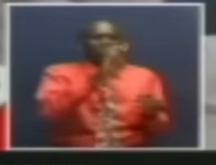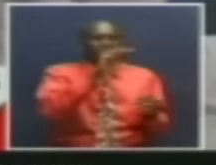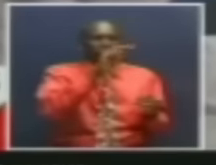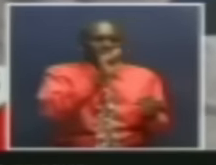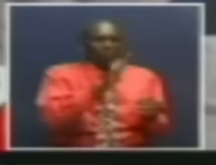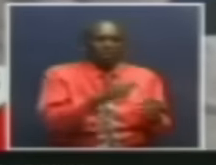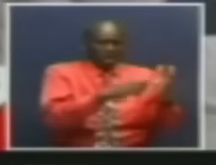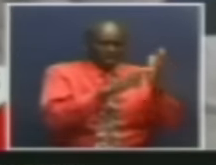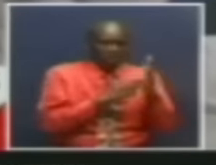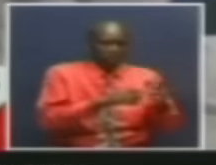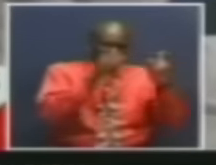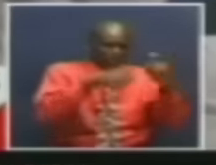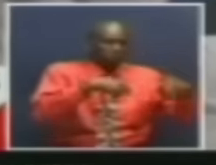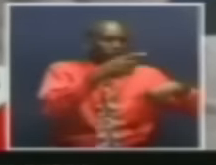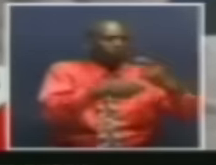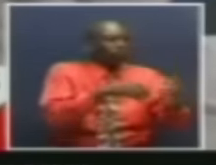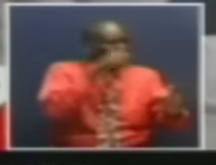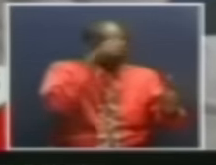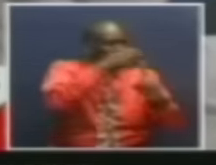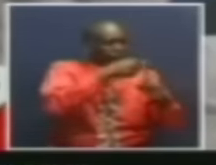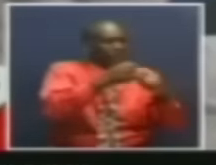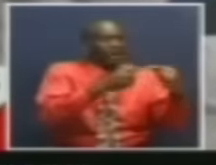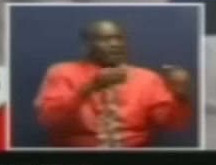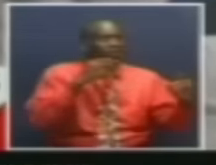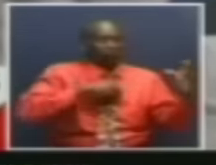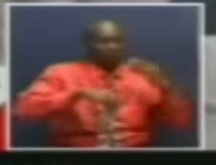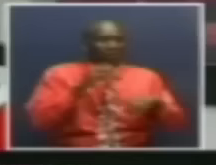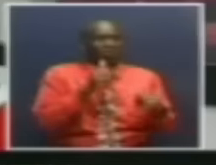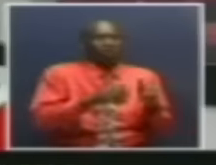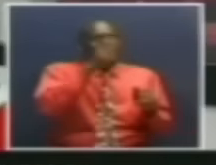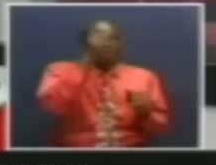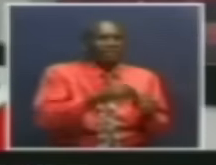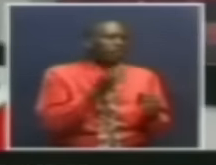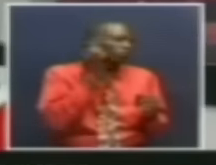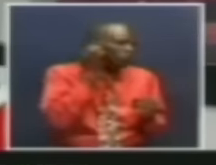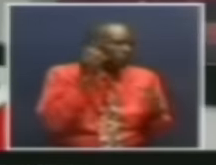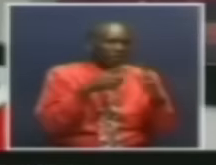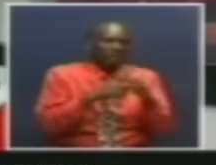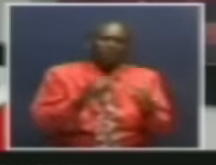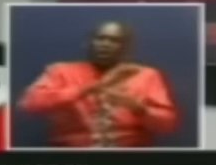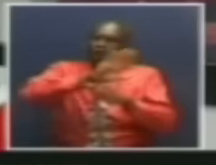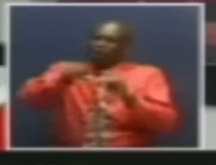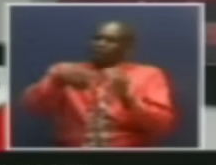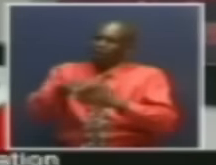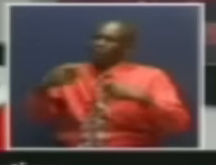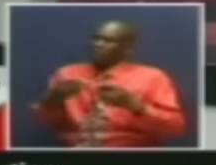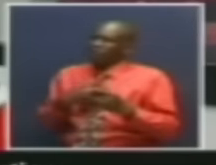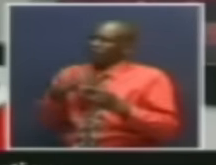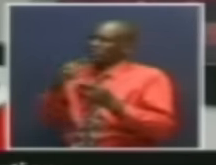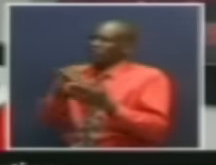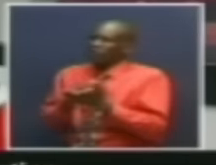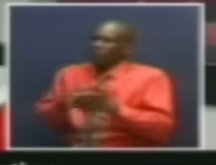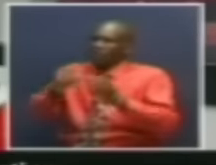with the war on corruption that Justice Mutunga started. Well, everyone has said, that there's definitely nothing